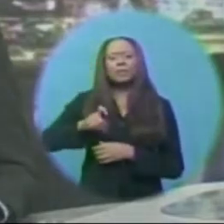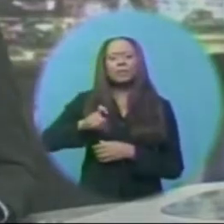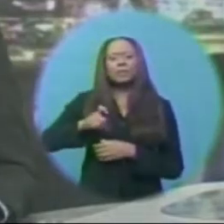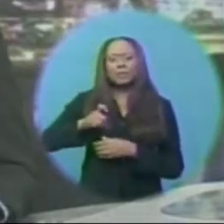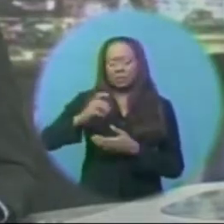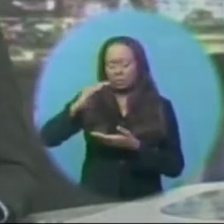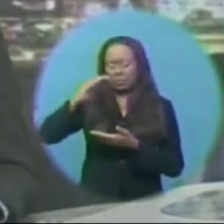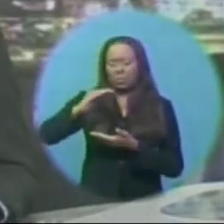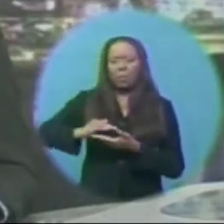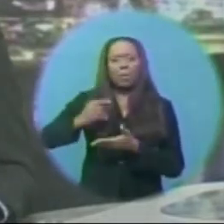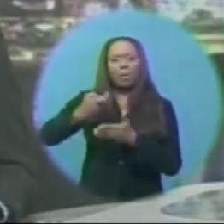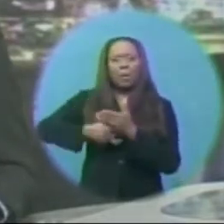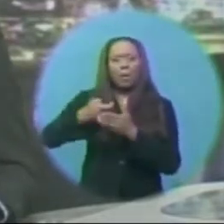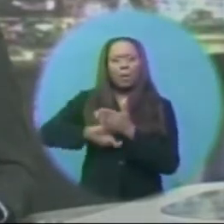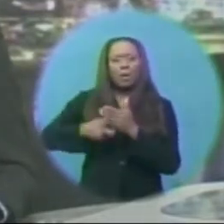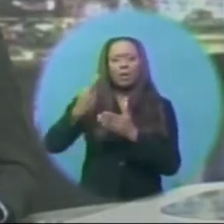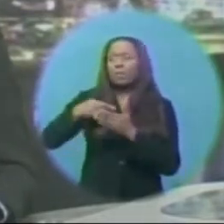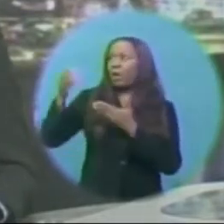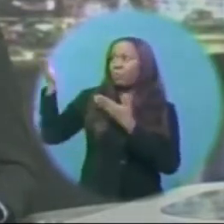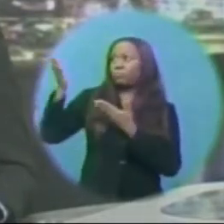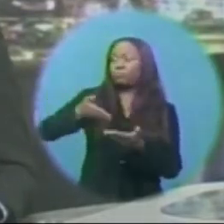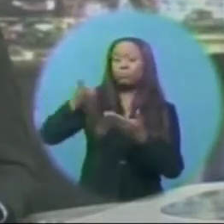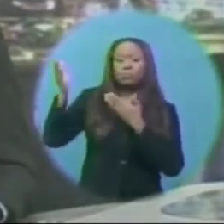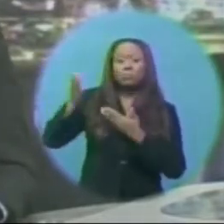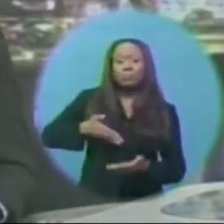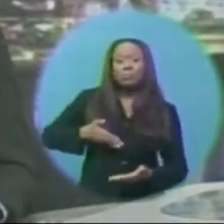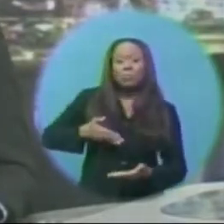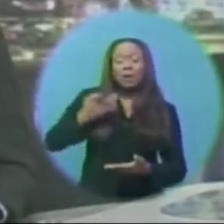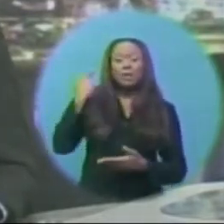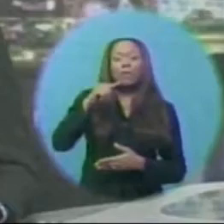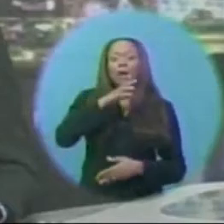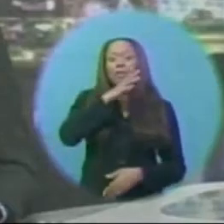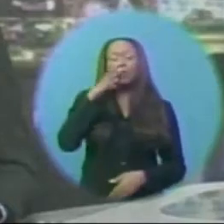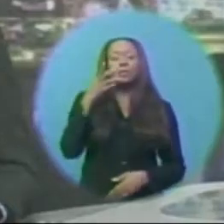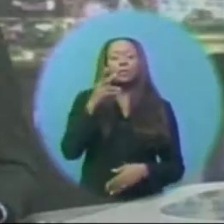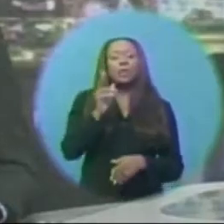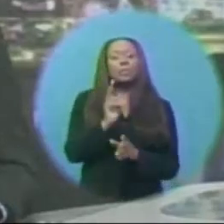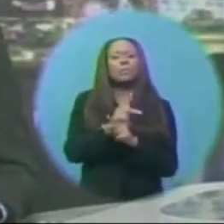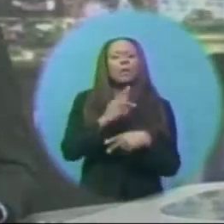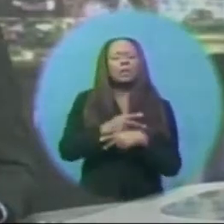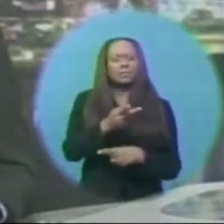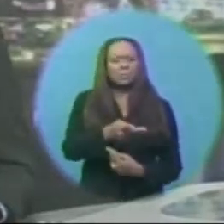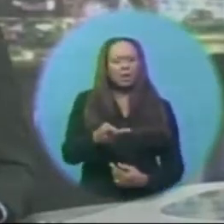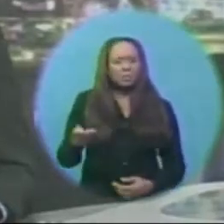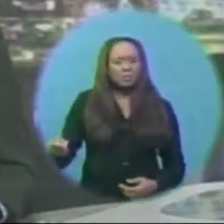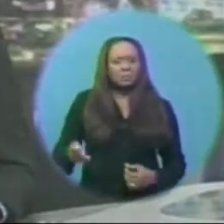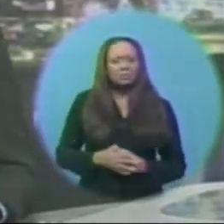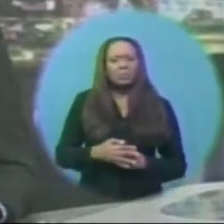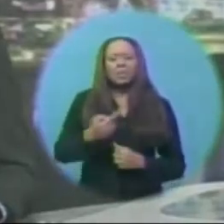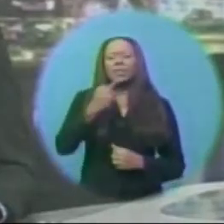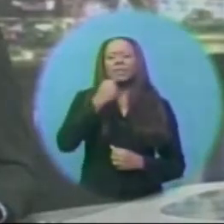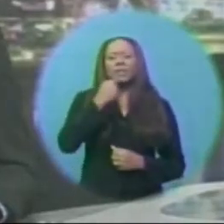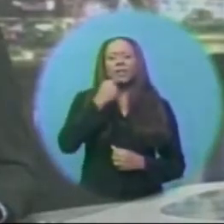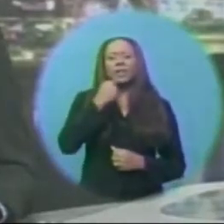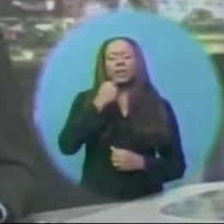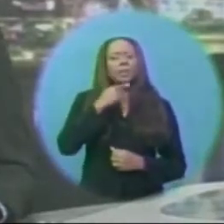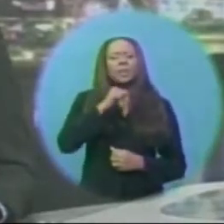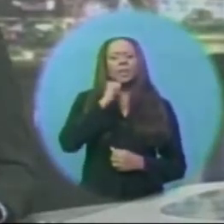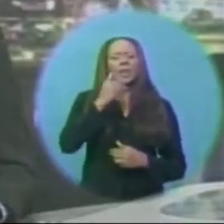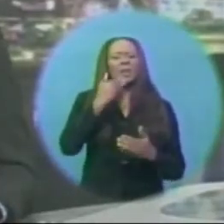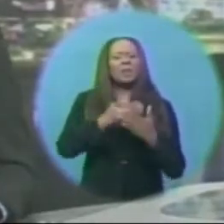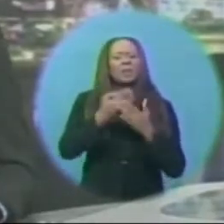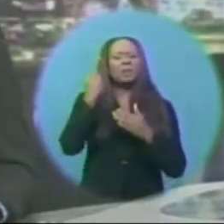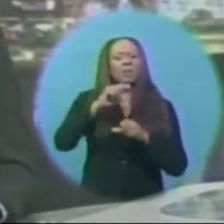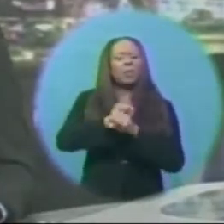agricultural products. During a press conference at his Grotto office, he said the demands would only be detrimental to the future of the agricultural industry and